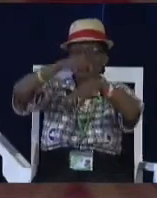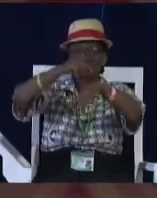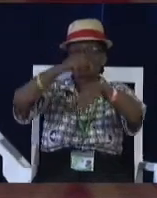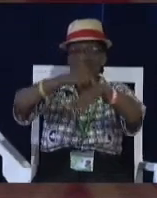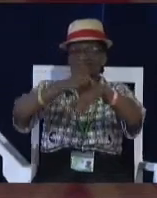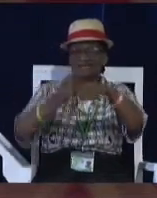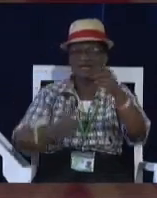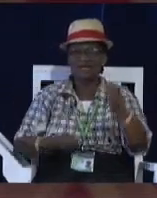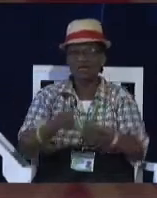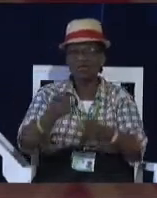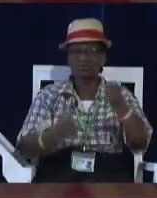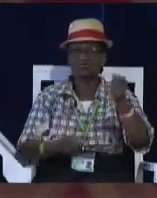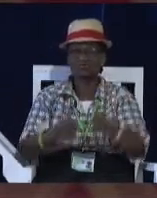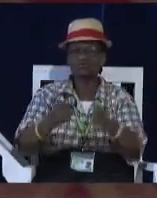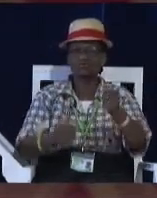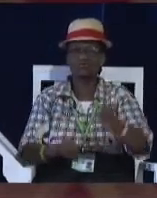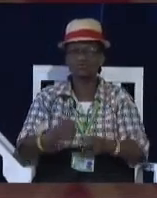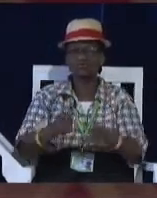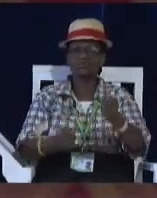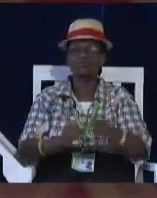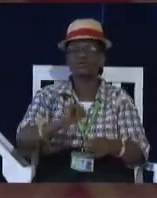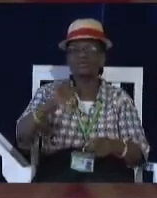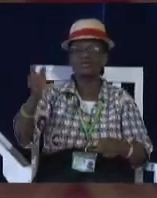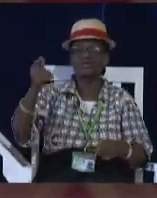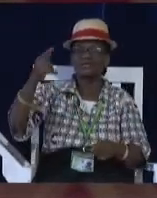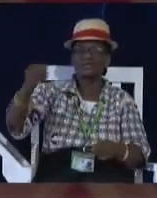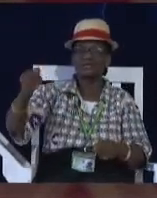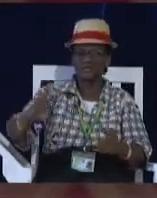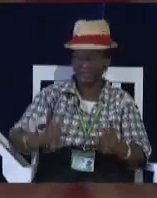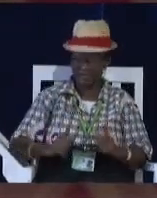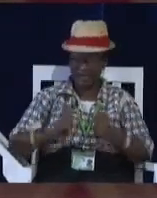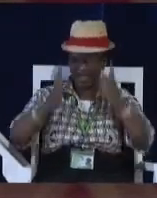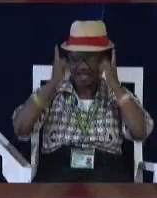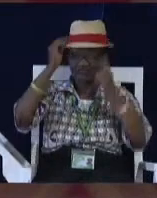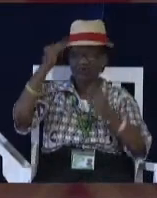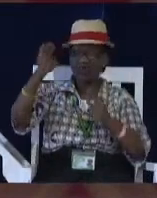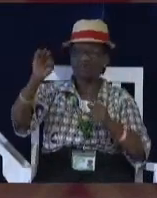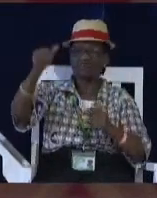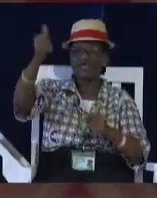controlling the life of any man.